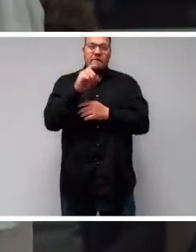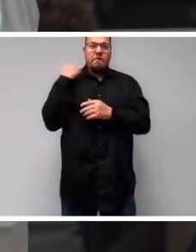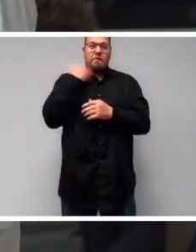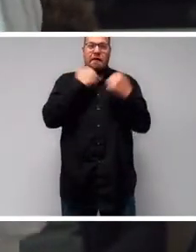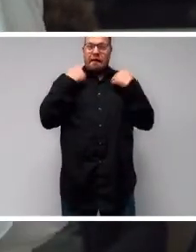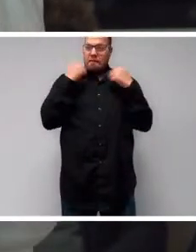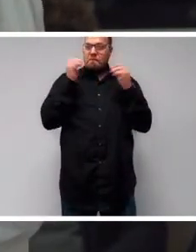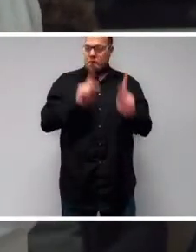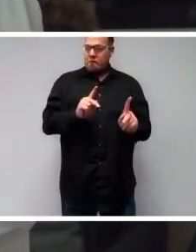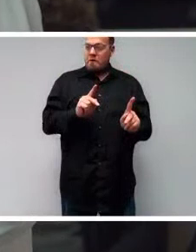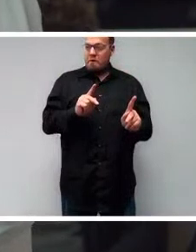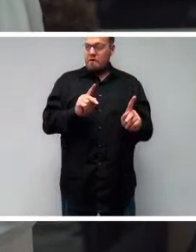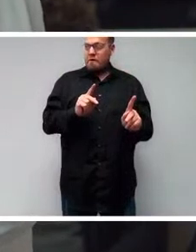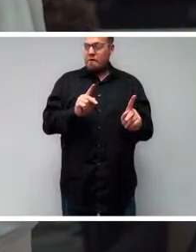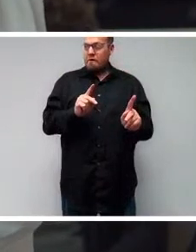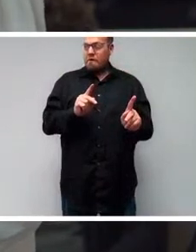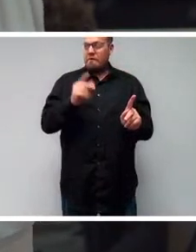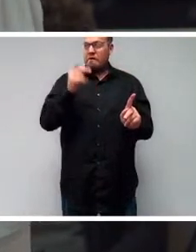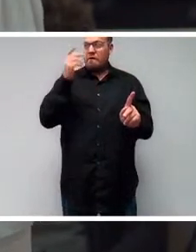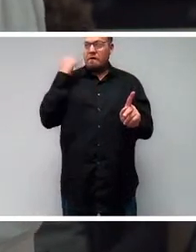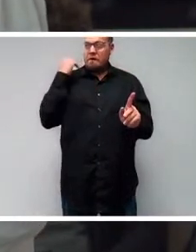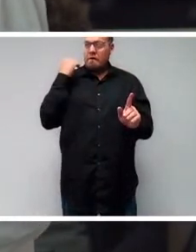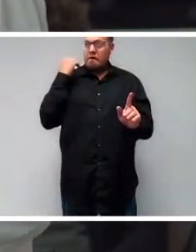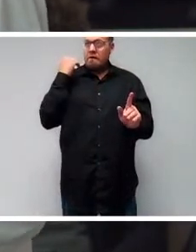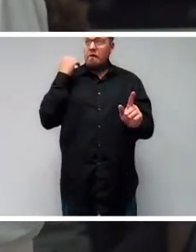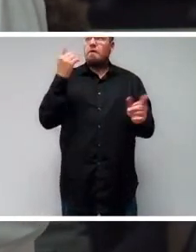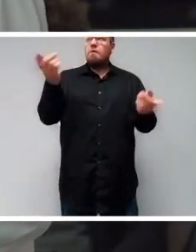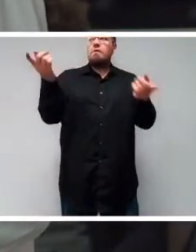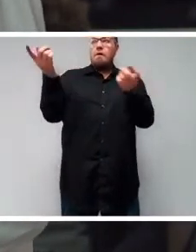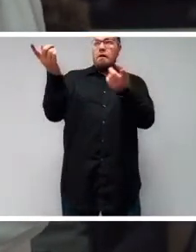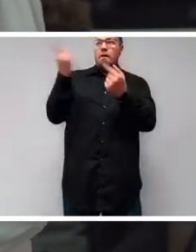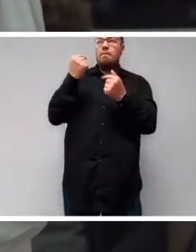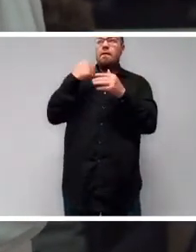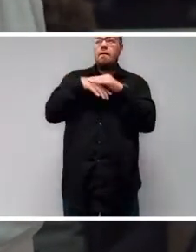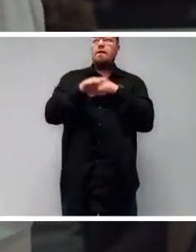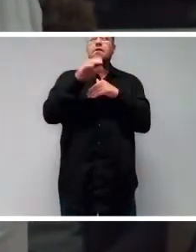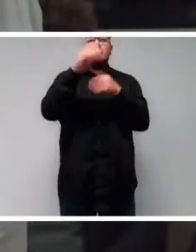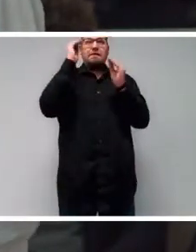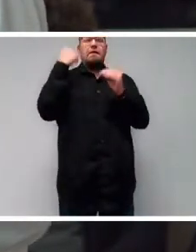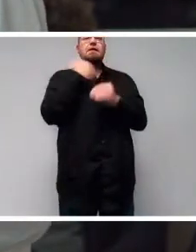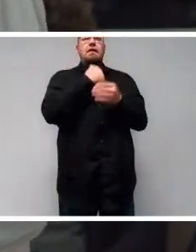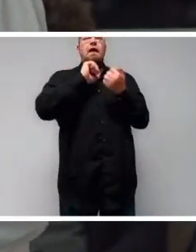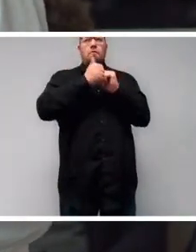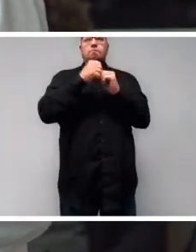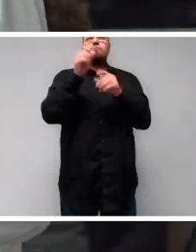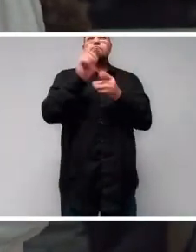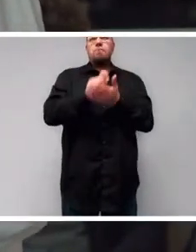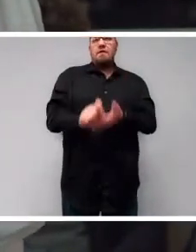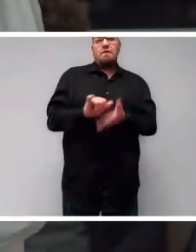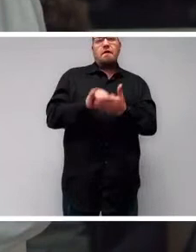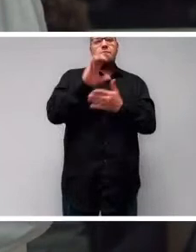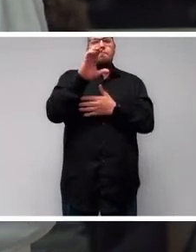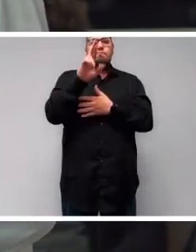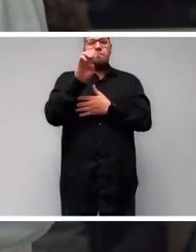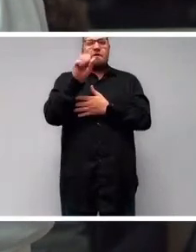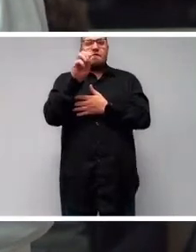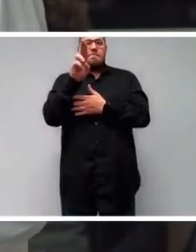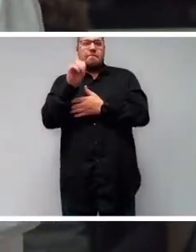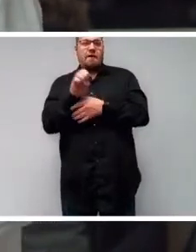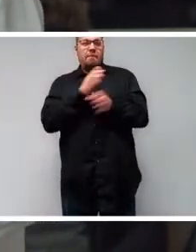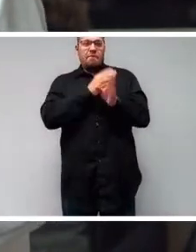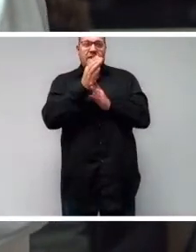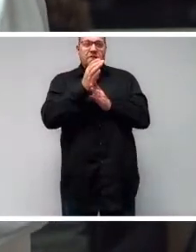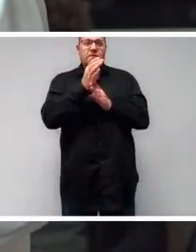the last class that we had, come in and show us how to professionally write a resume and get us that first step into that job and that